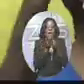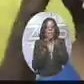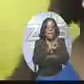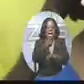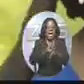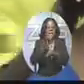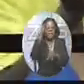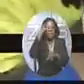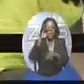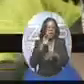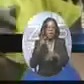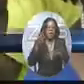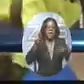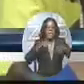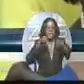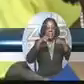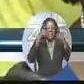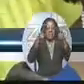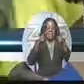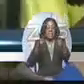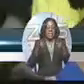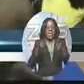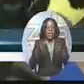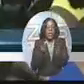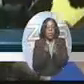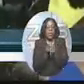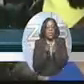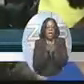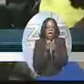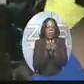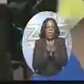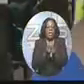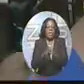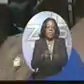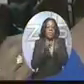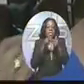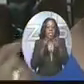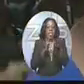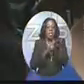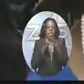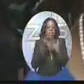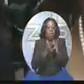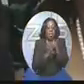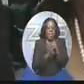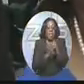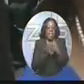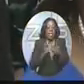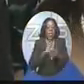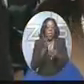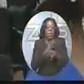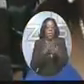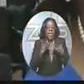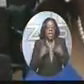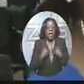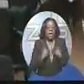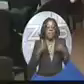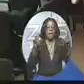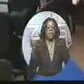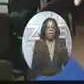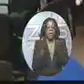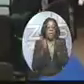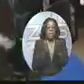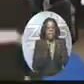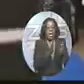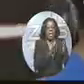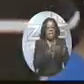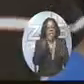We have, with our special projects and with Aram, we have a lot planned